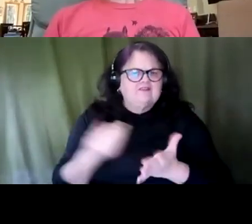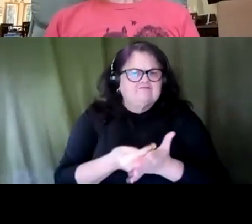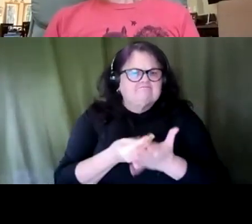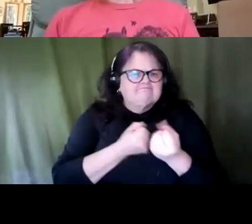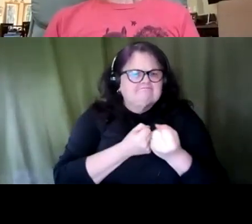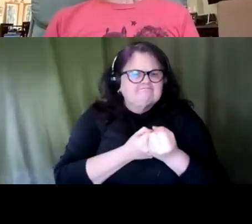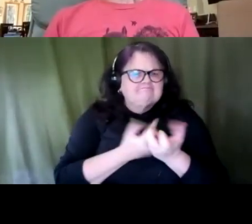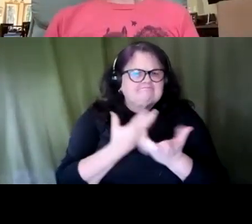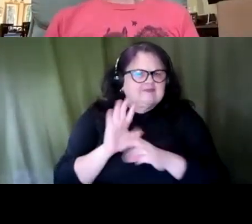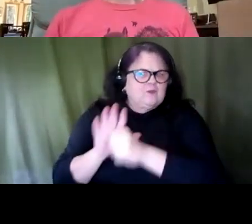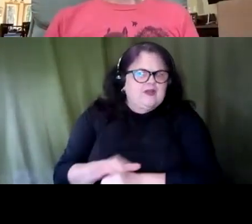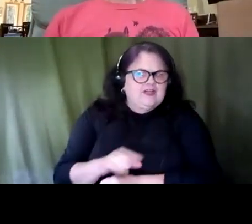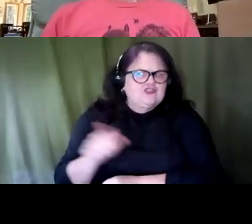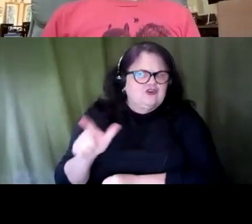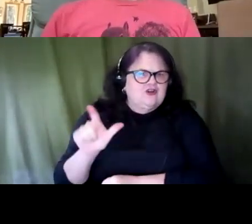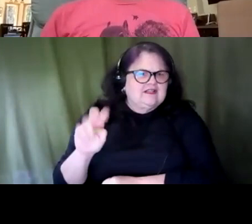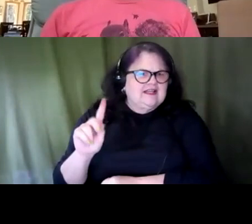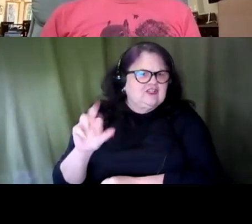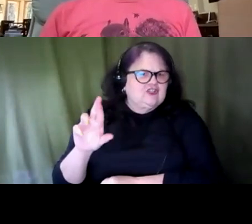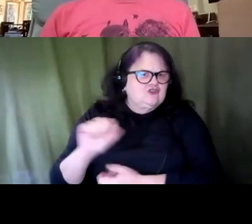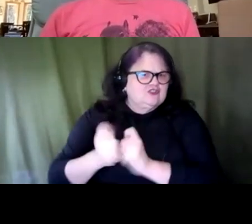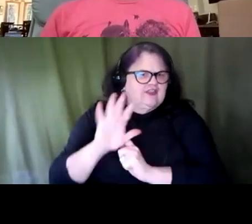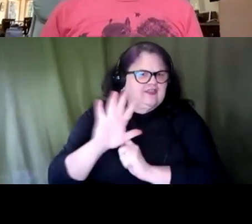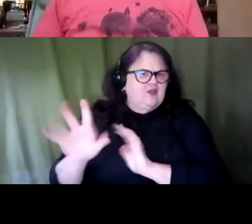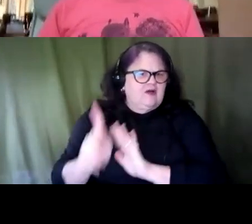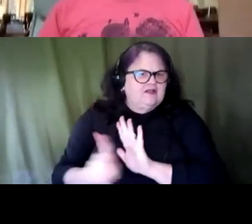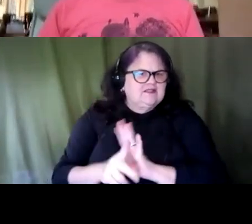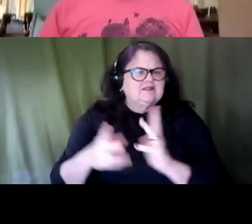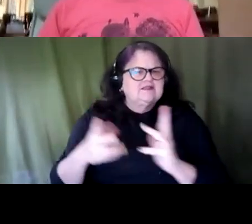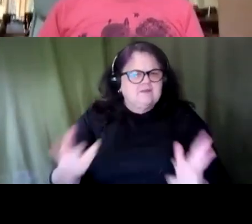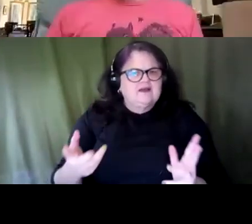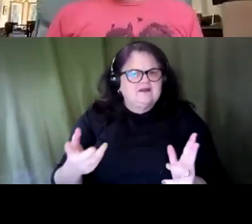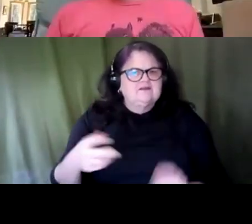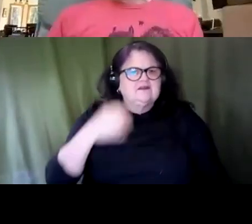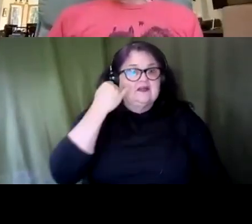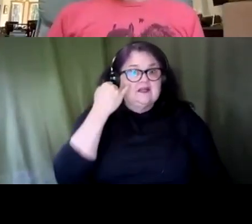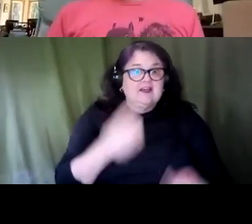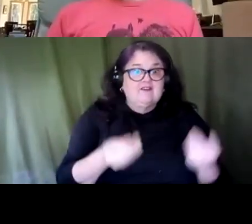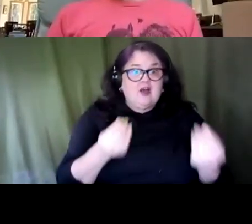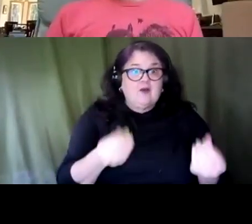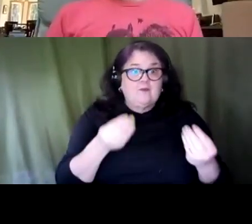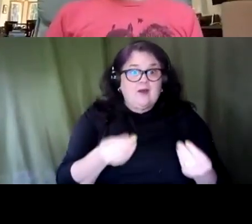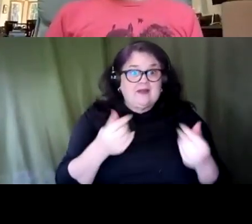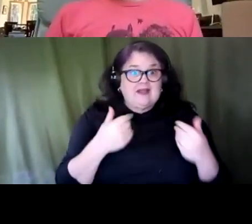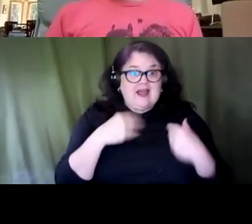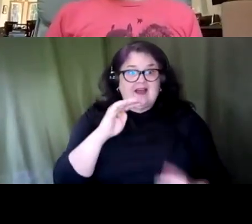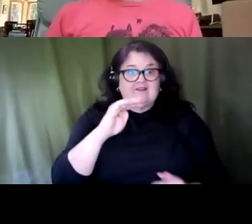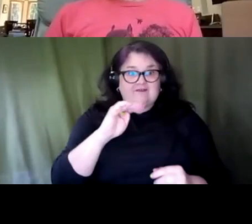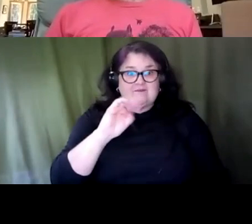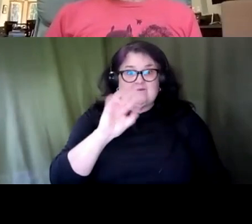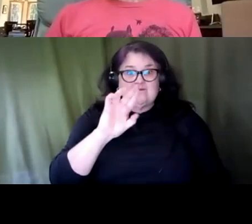on lenders to change their policies. But in the meantime, if a property is subject to a mortgage, it does put a lot